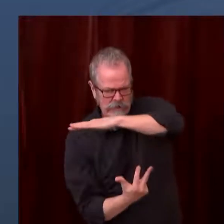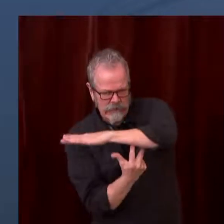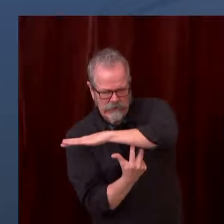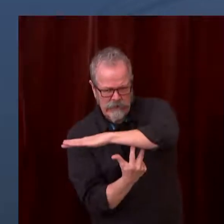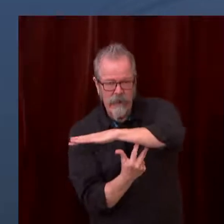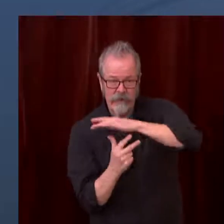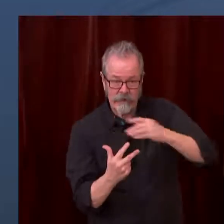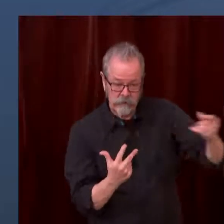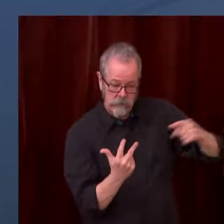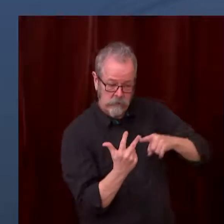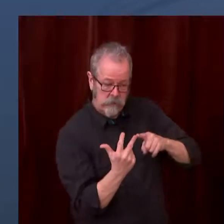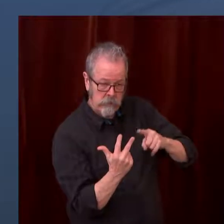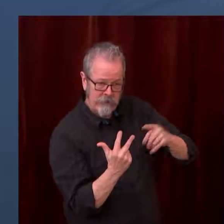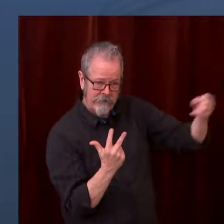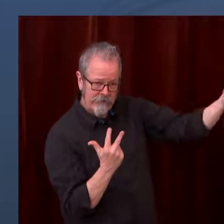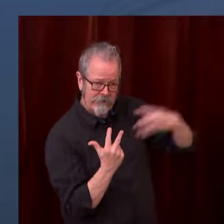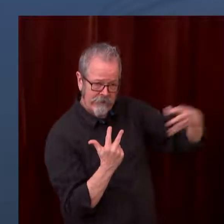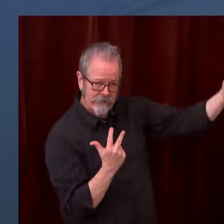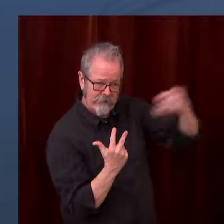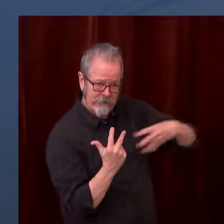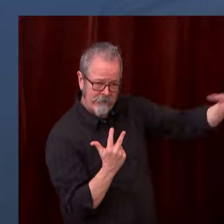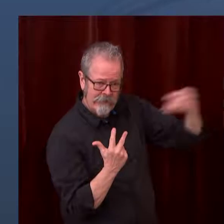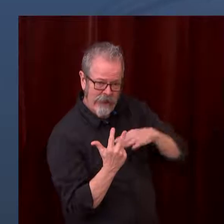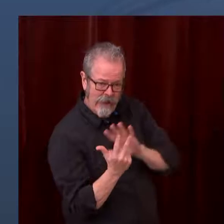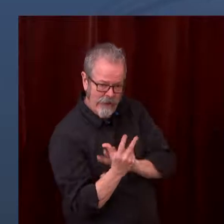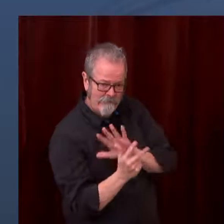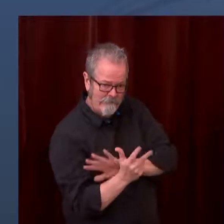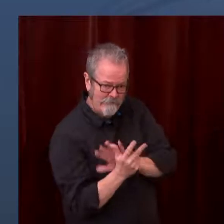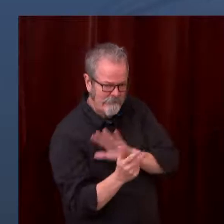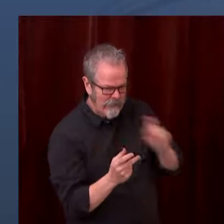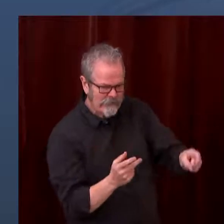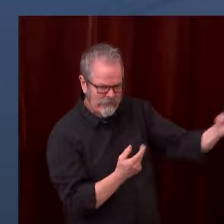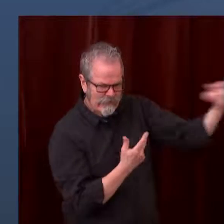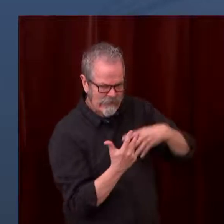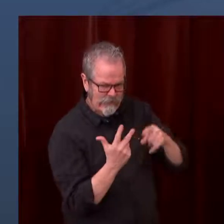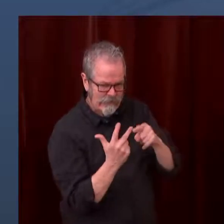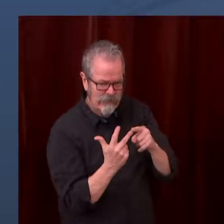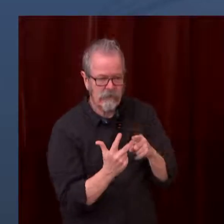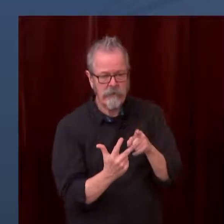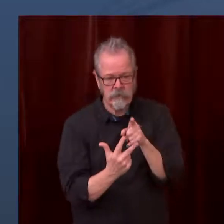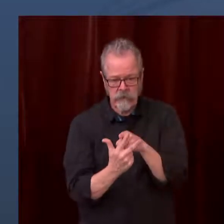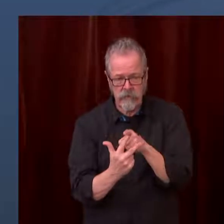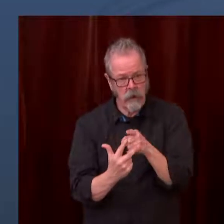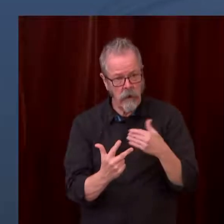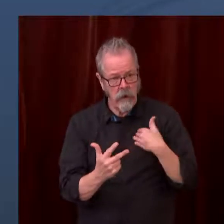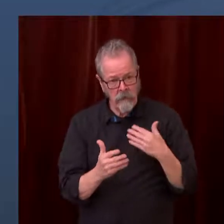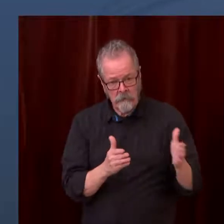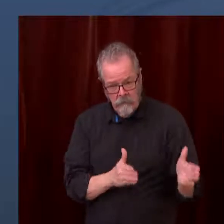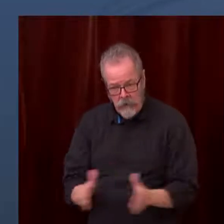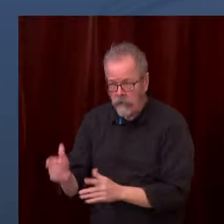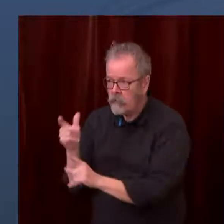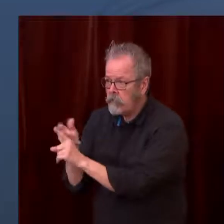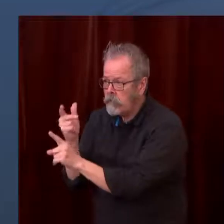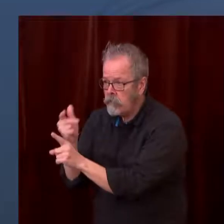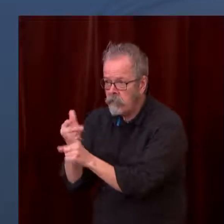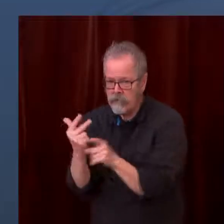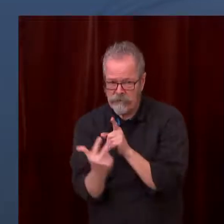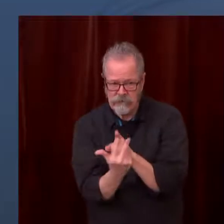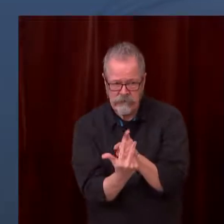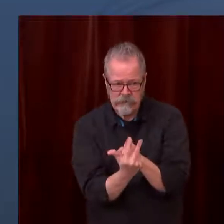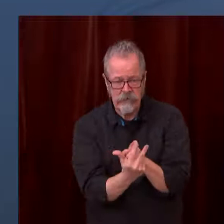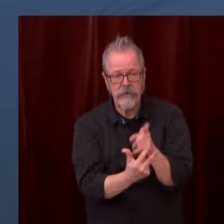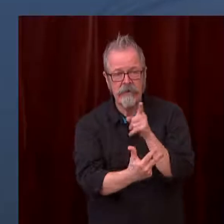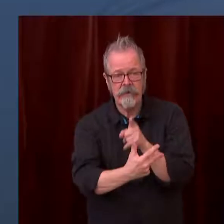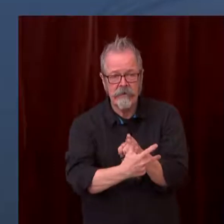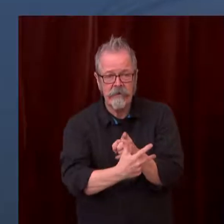be times where the supply is limited and the demand is high, which is really where we are now. And there will be times where the